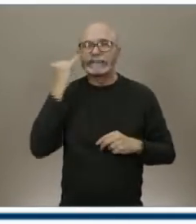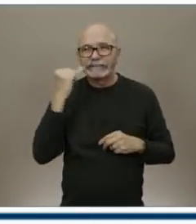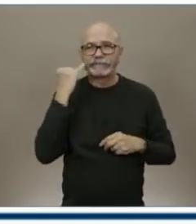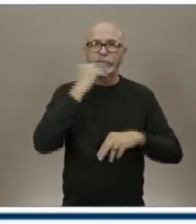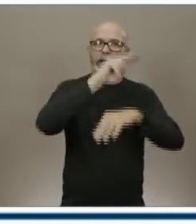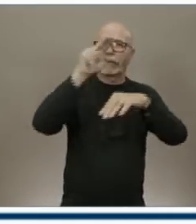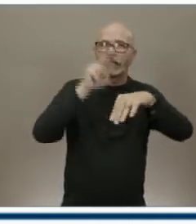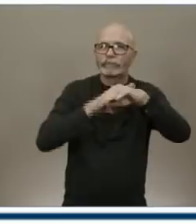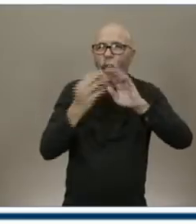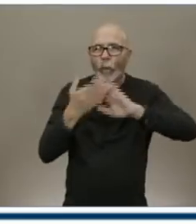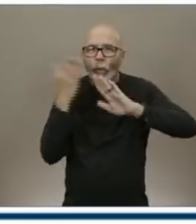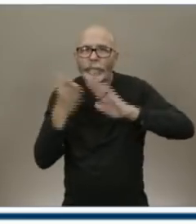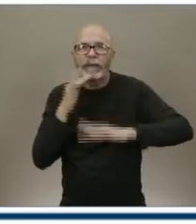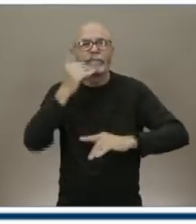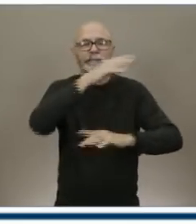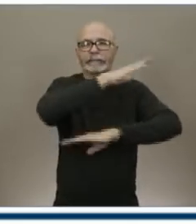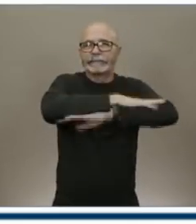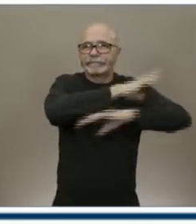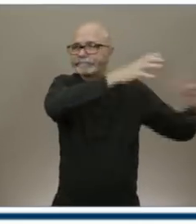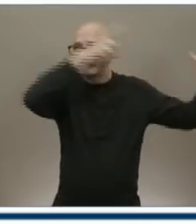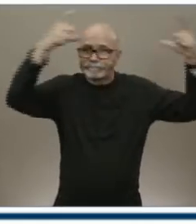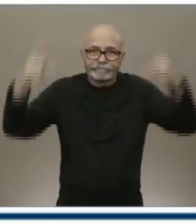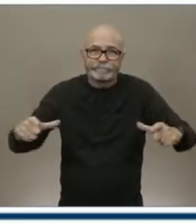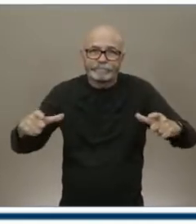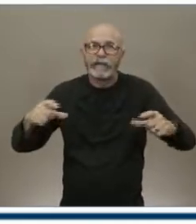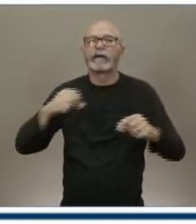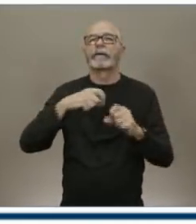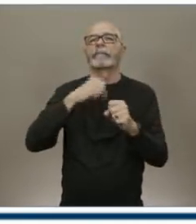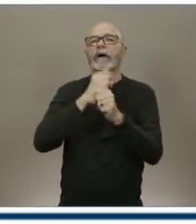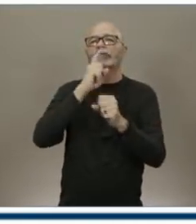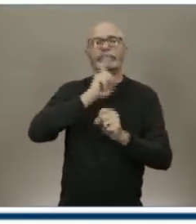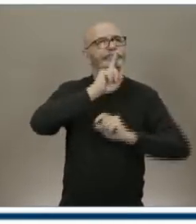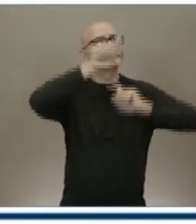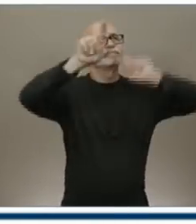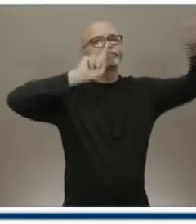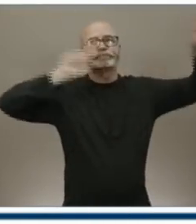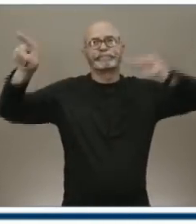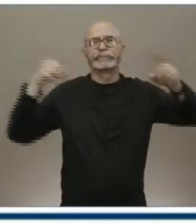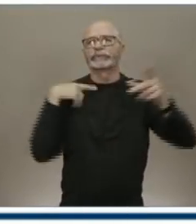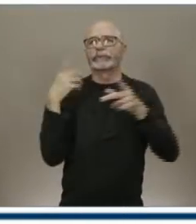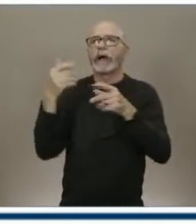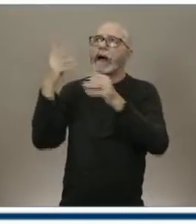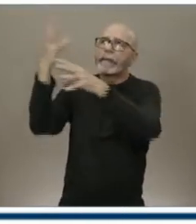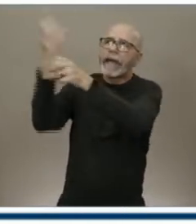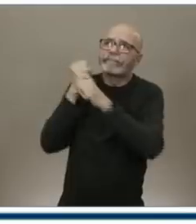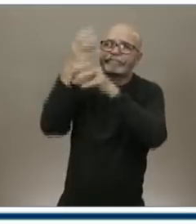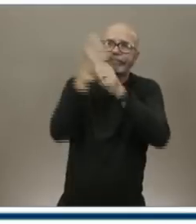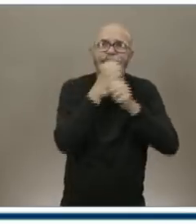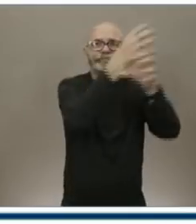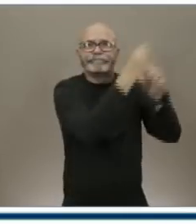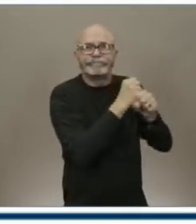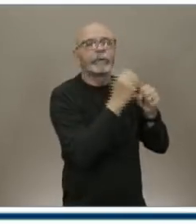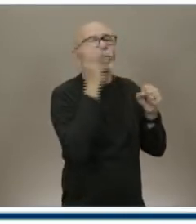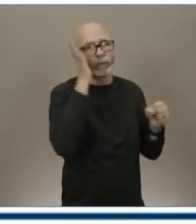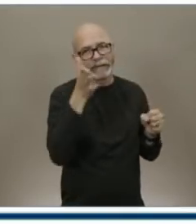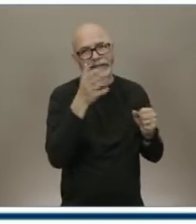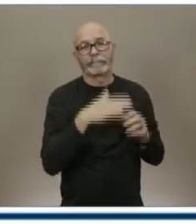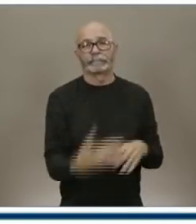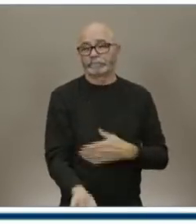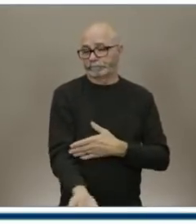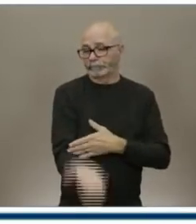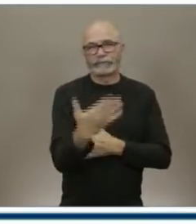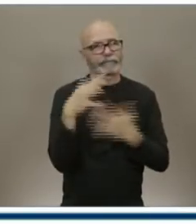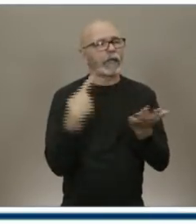Center focused on vaccine ordering and managing the supply early this week. This morning, I met along